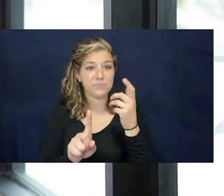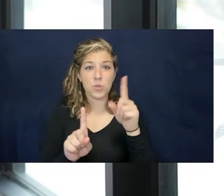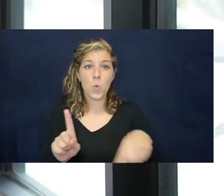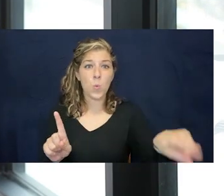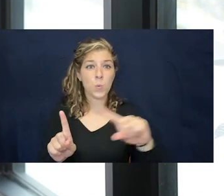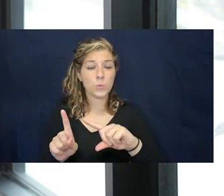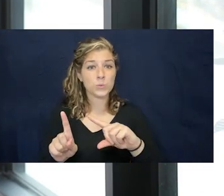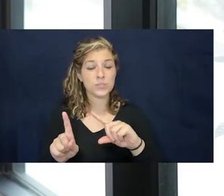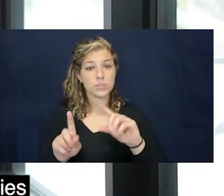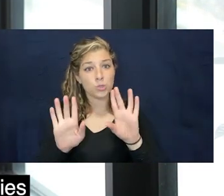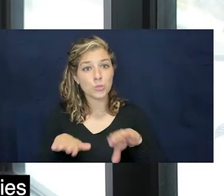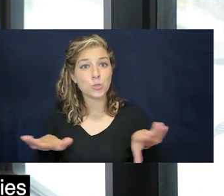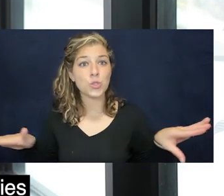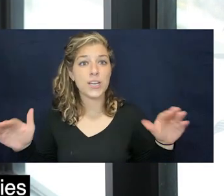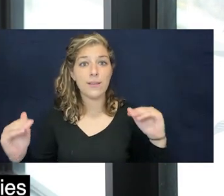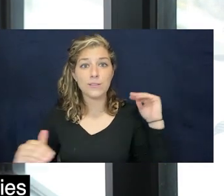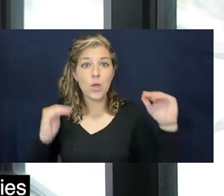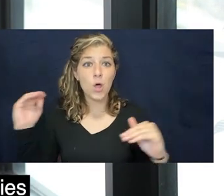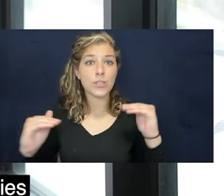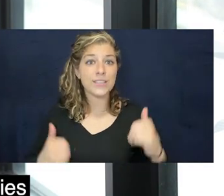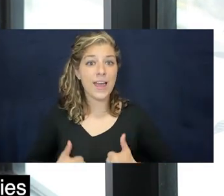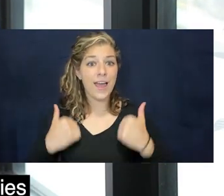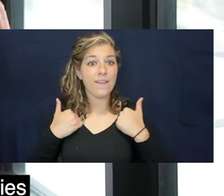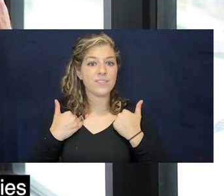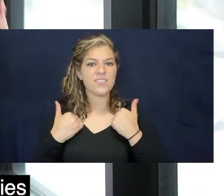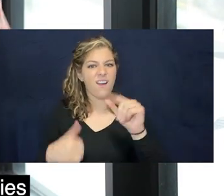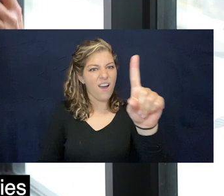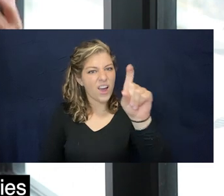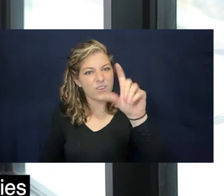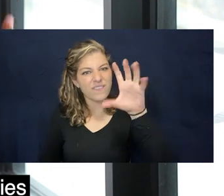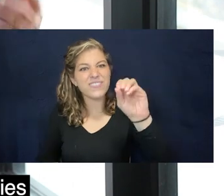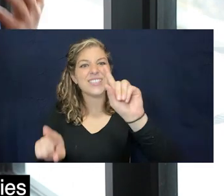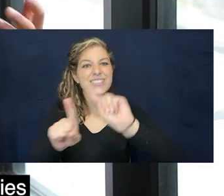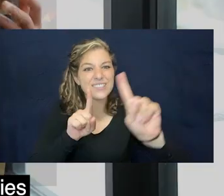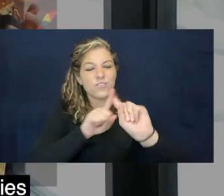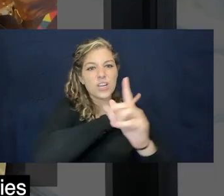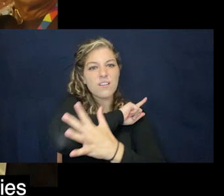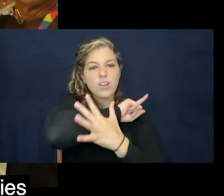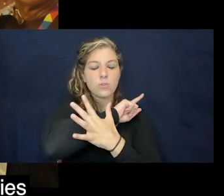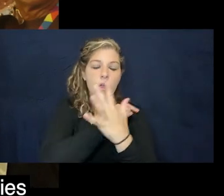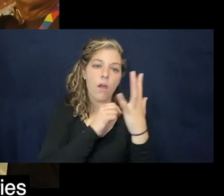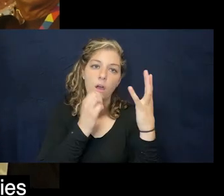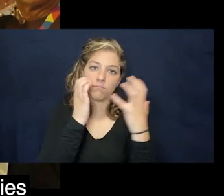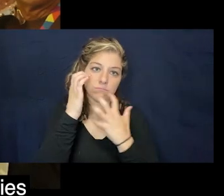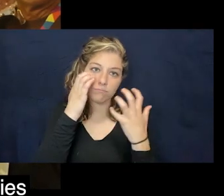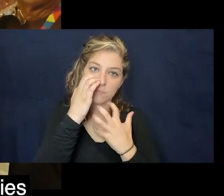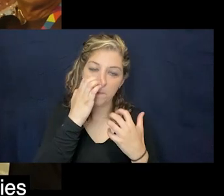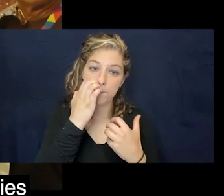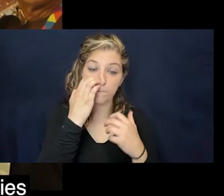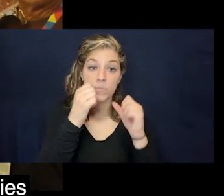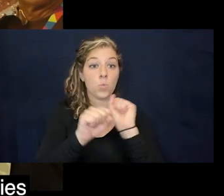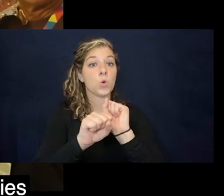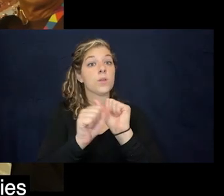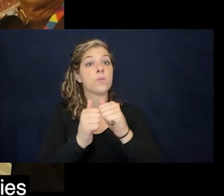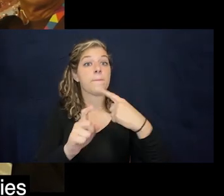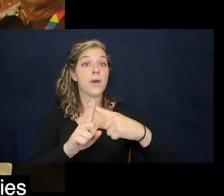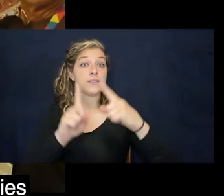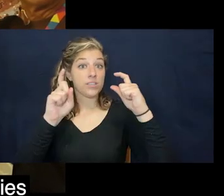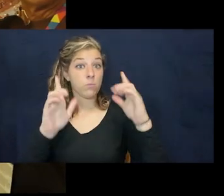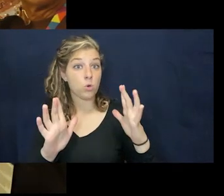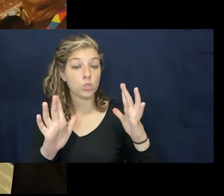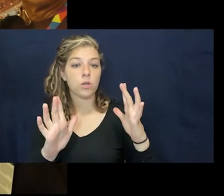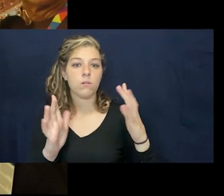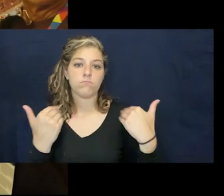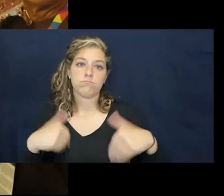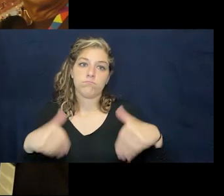do something to impact those children and adults' lives in 150 countries was an incredible